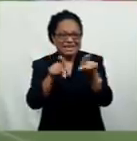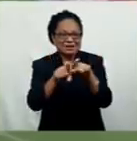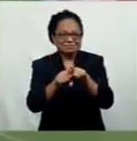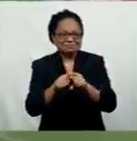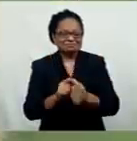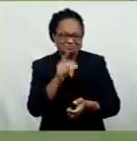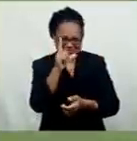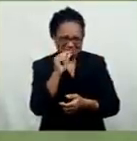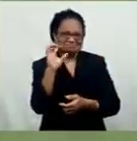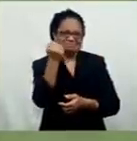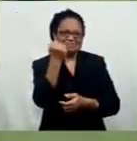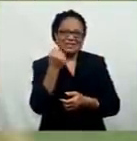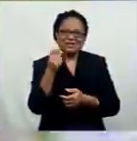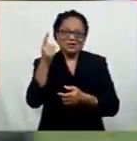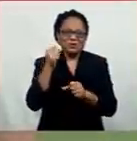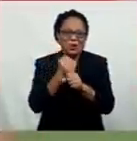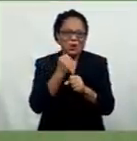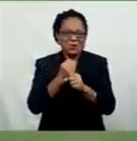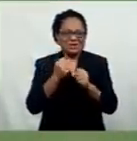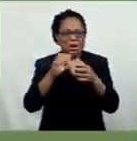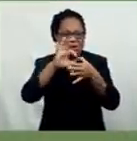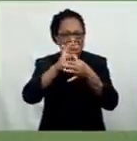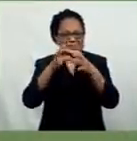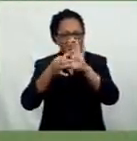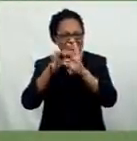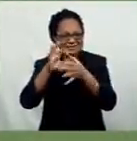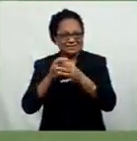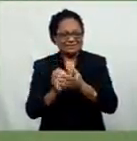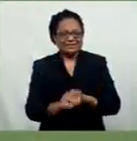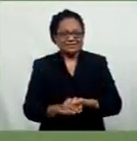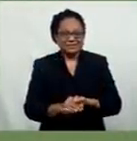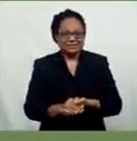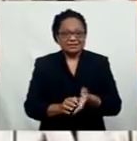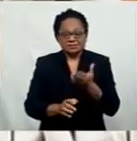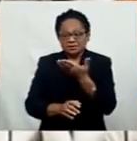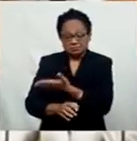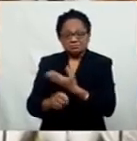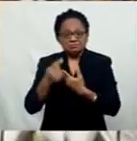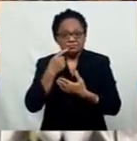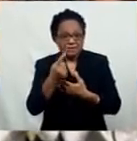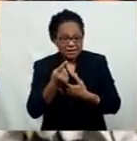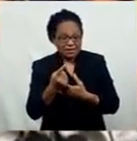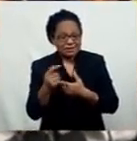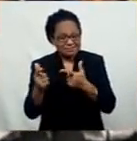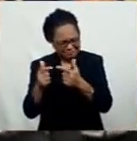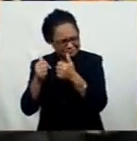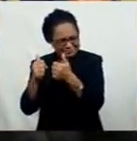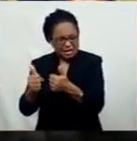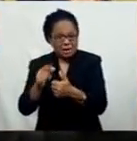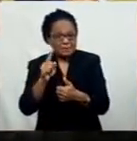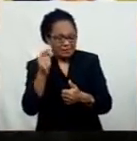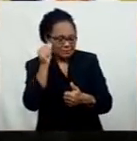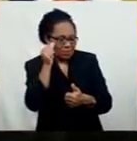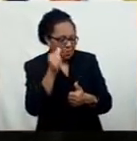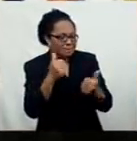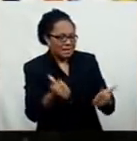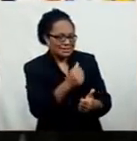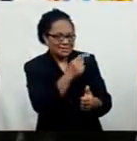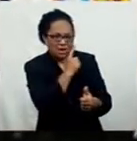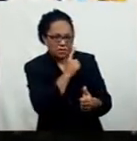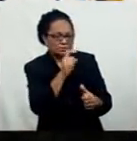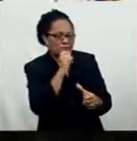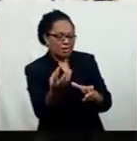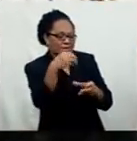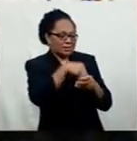medals. Apart from the Fiji Sevens, Kolinisau believes many young girls in the country would be taking up rugby soon because of